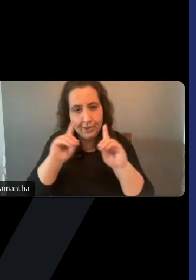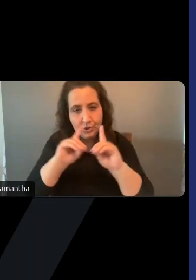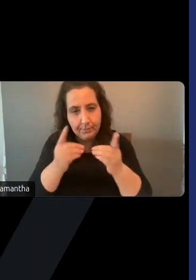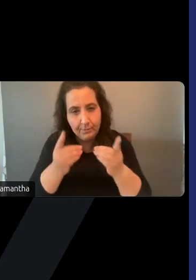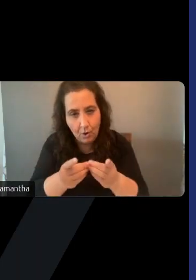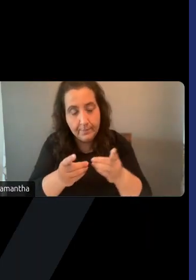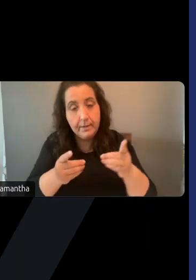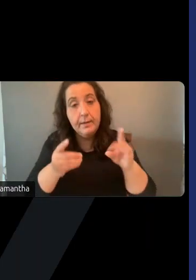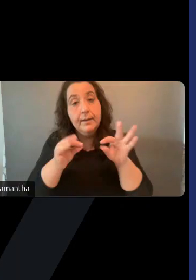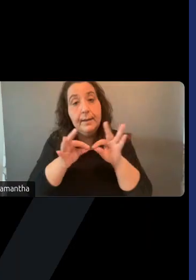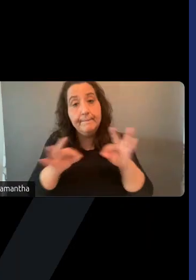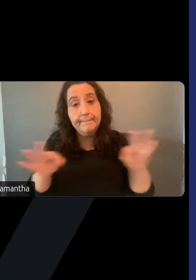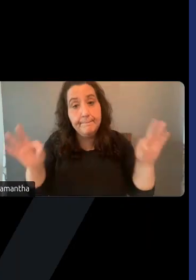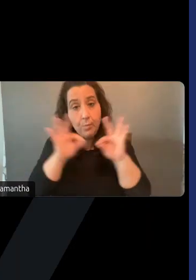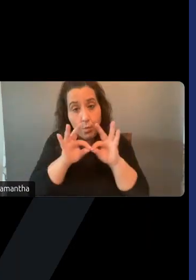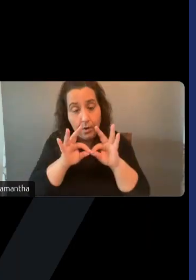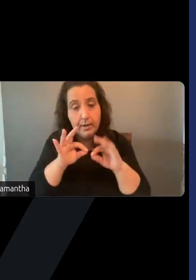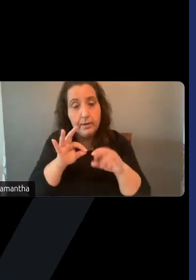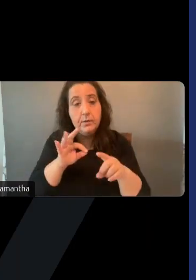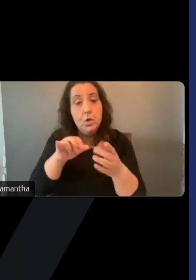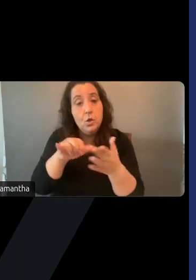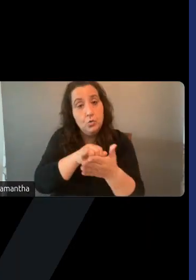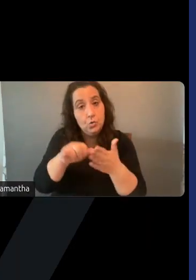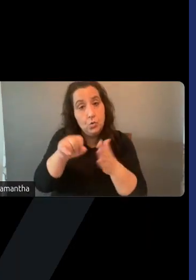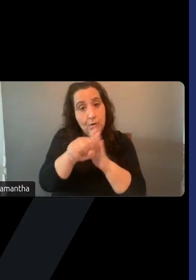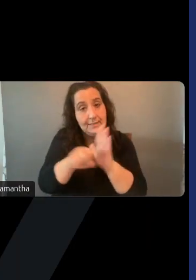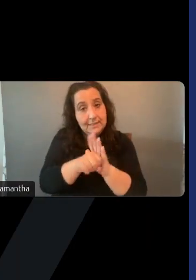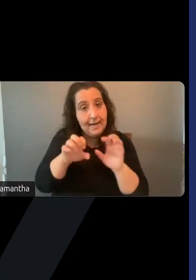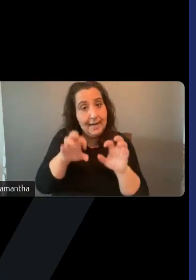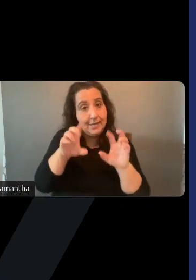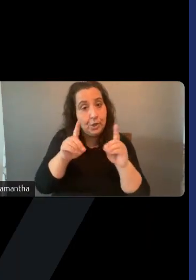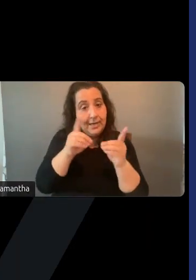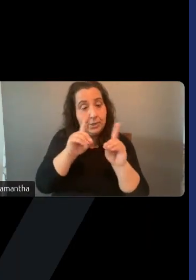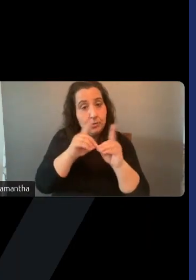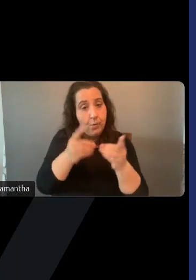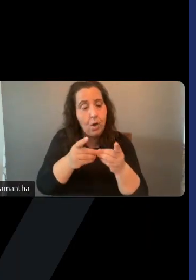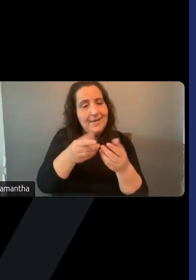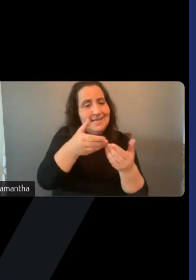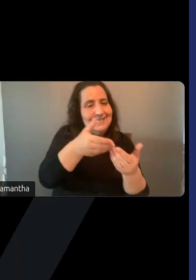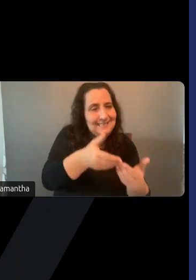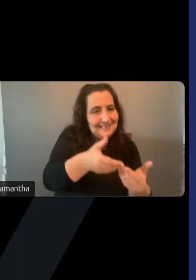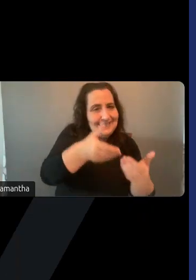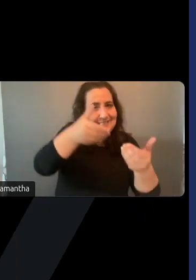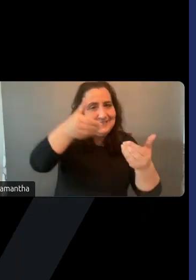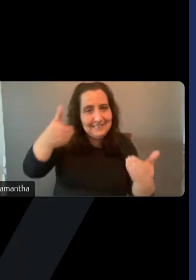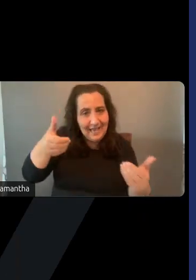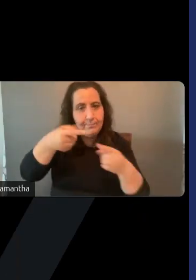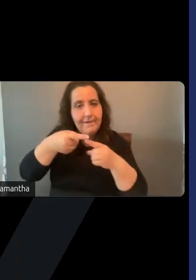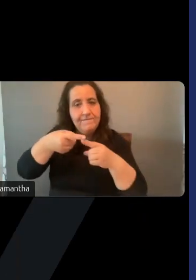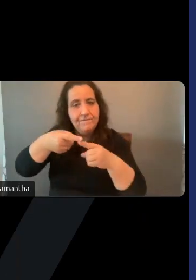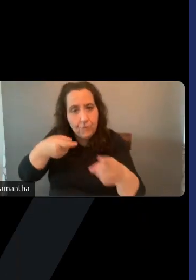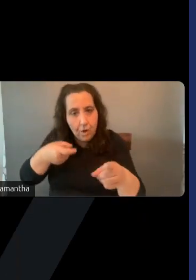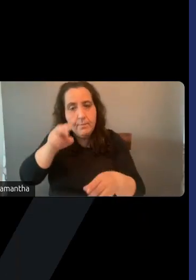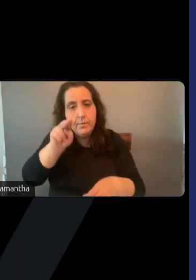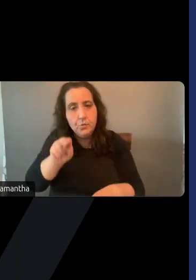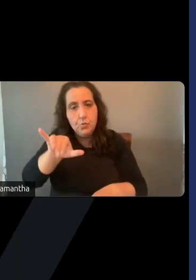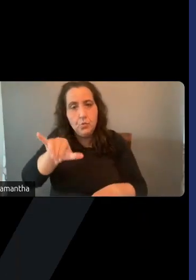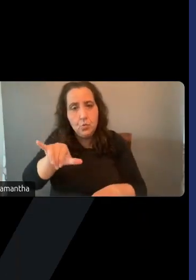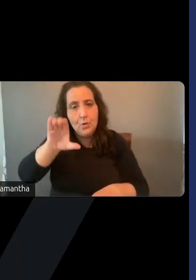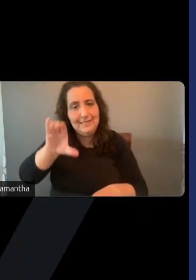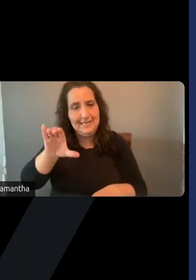important to note that New York State Education Department is a separate entity from the New York City Public Schools.